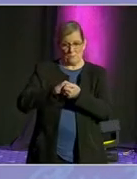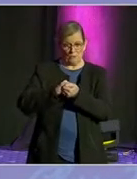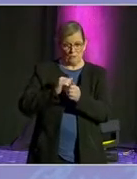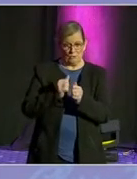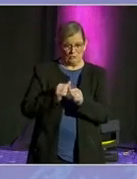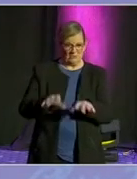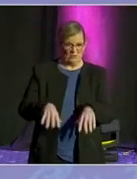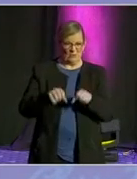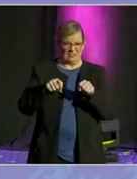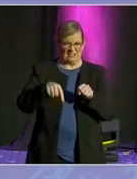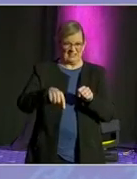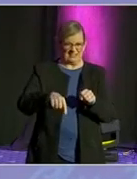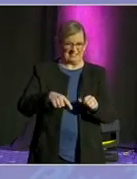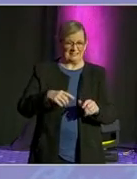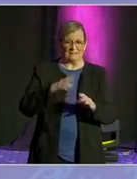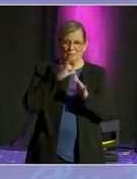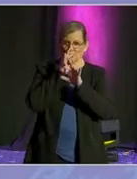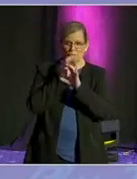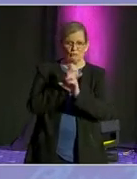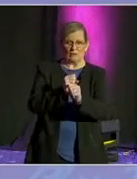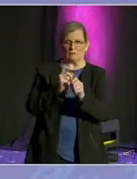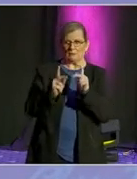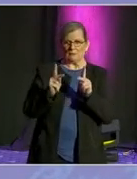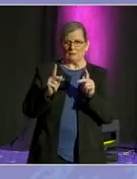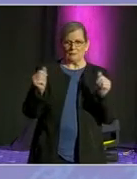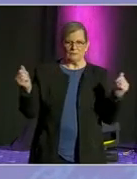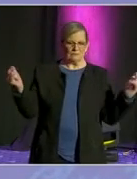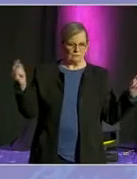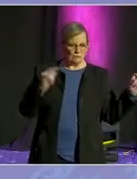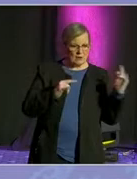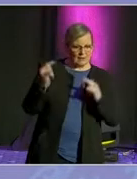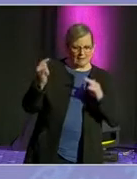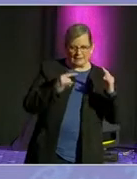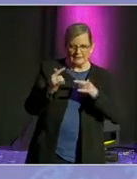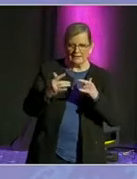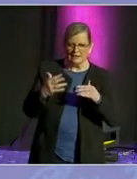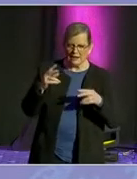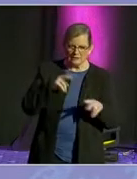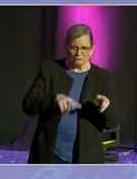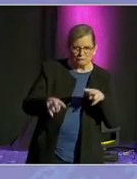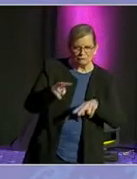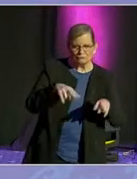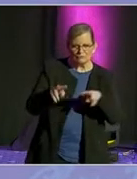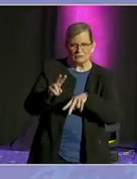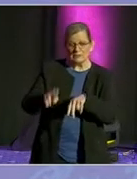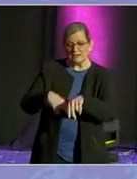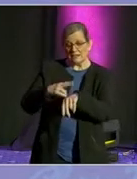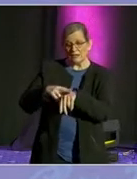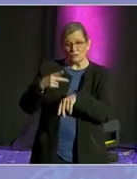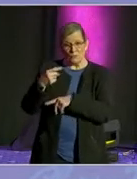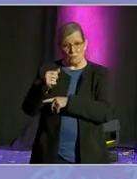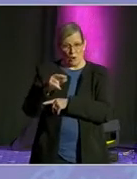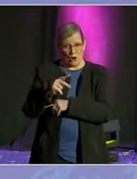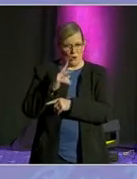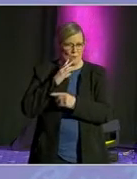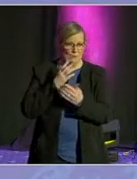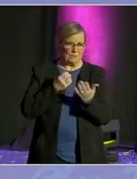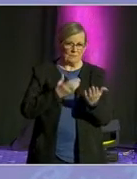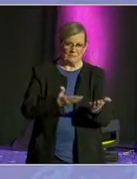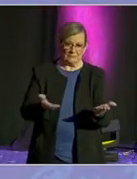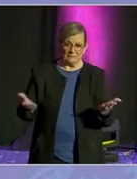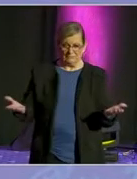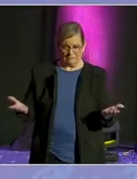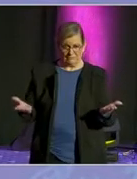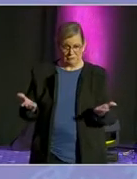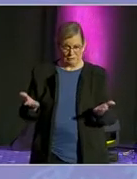our federal partners like Jeff Reinbold of the National Park Service for all their work and coordination in what's been a trying year, but a